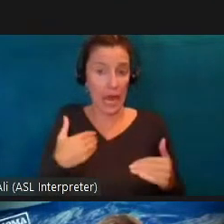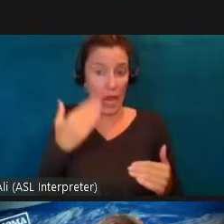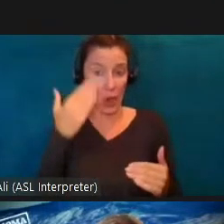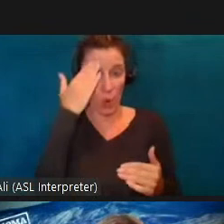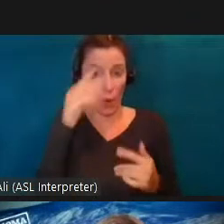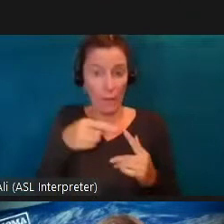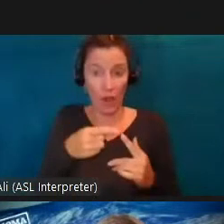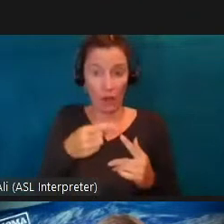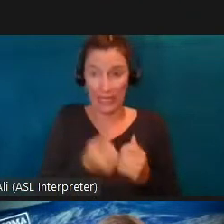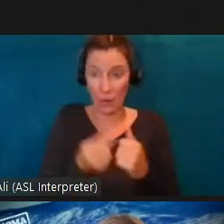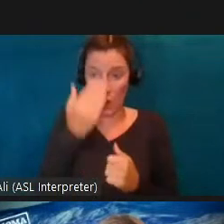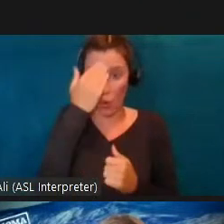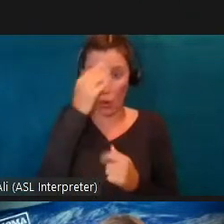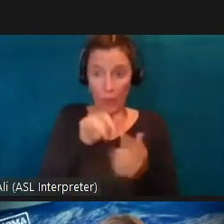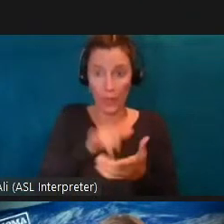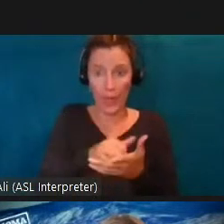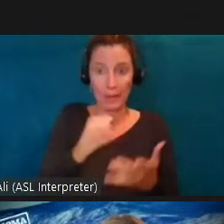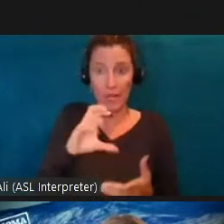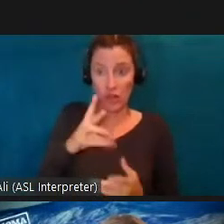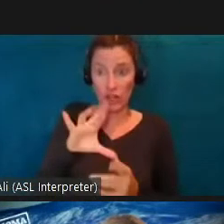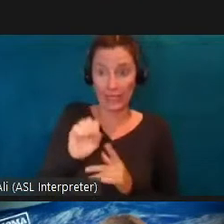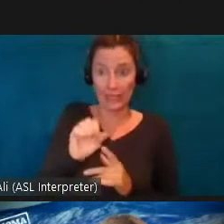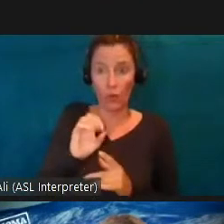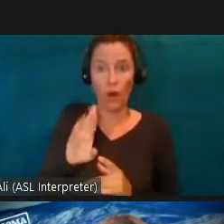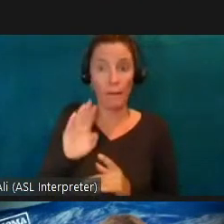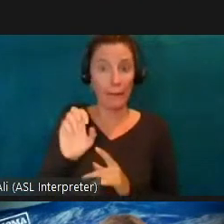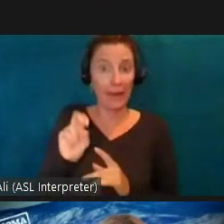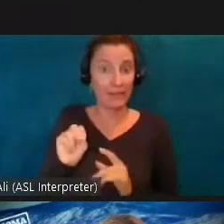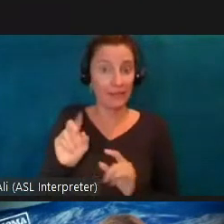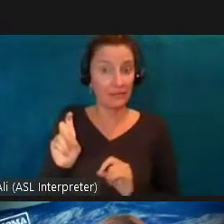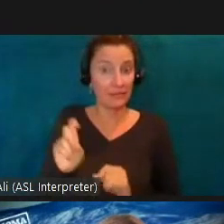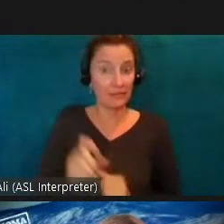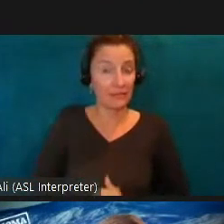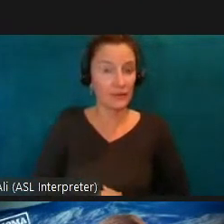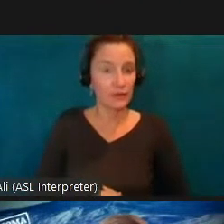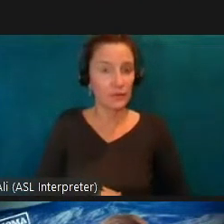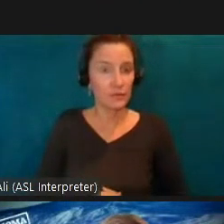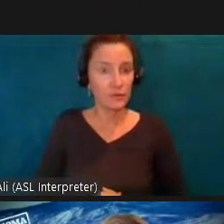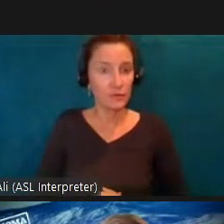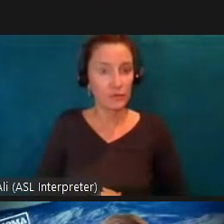Can anyone address that? Maybe Chris or Ben?